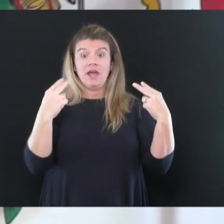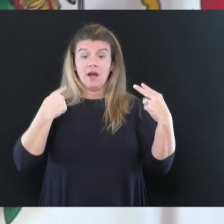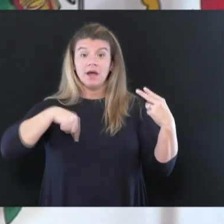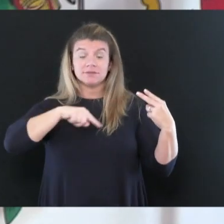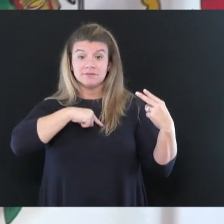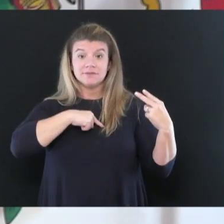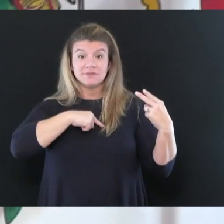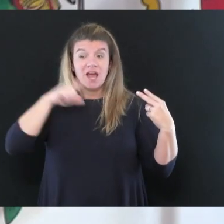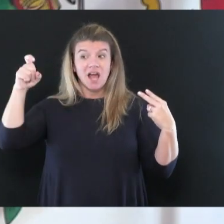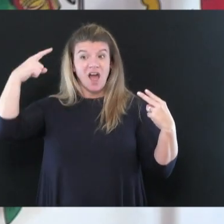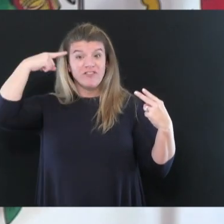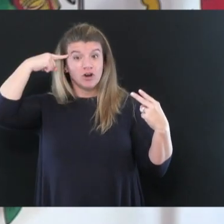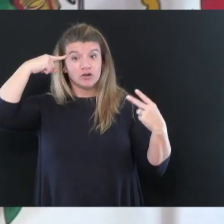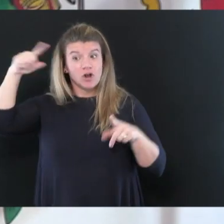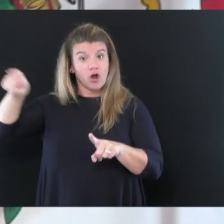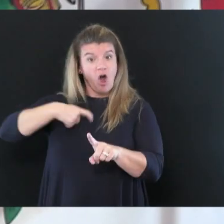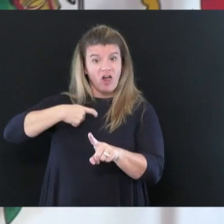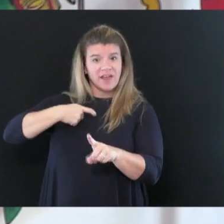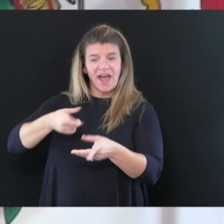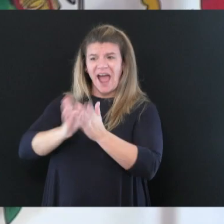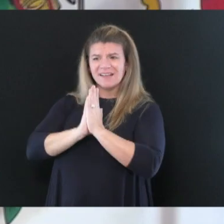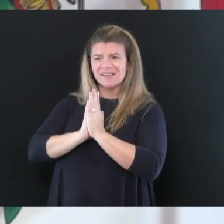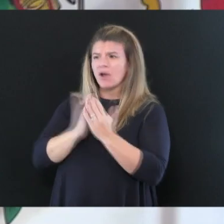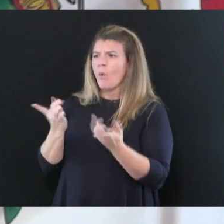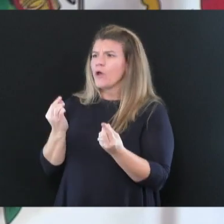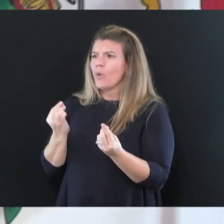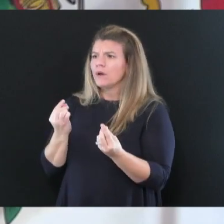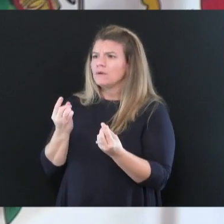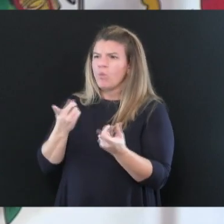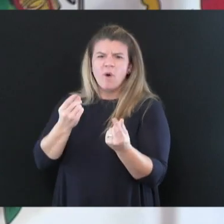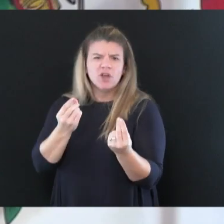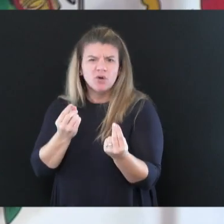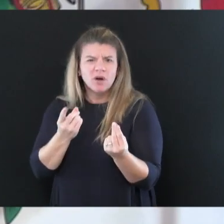are reaching out to West Virginia and saying, what are you doing in West Virginia?